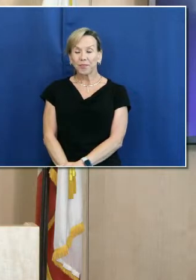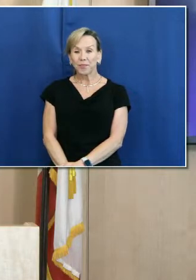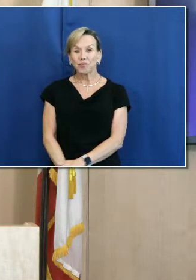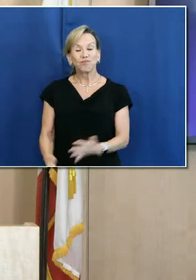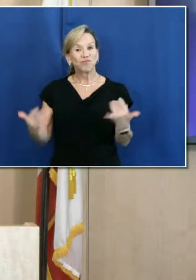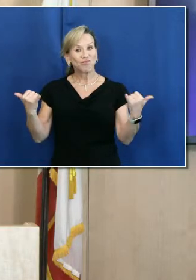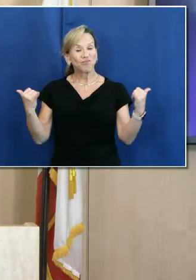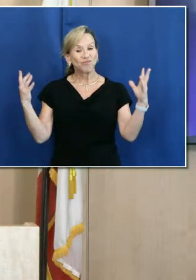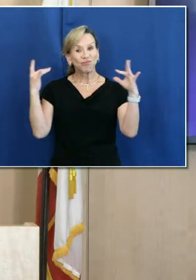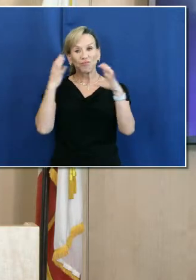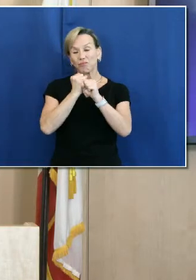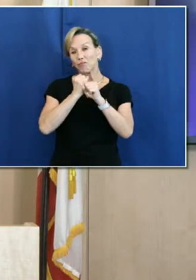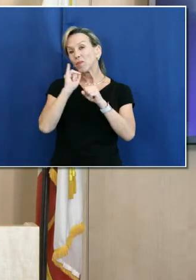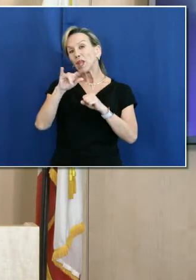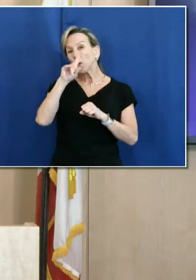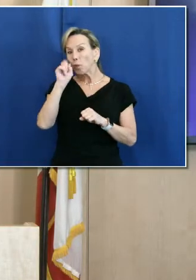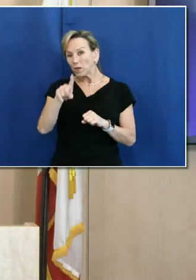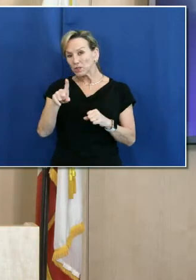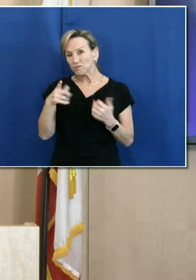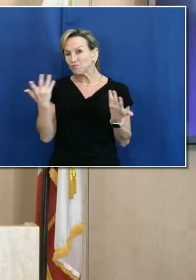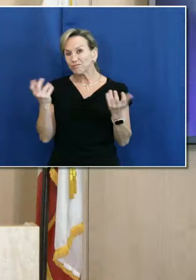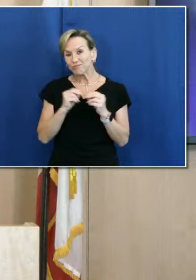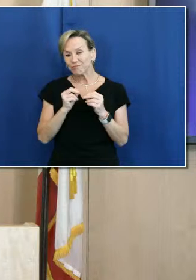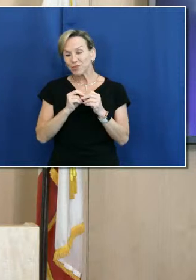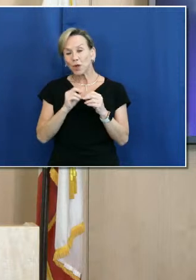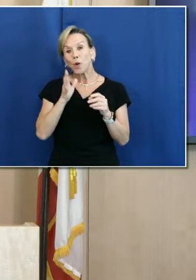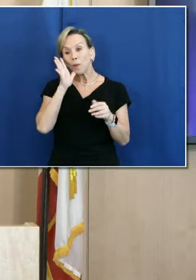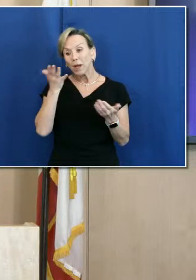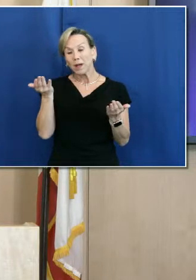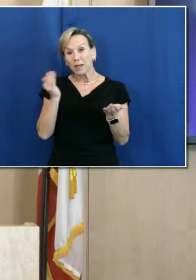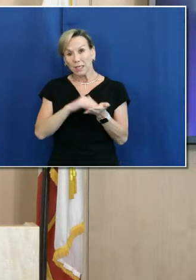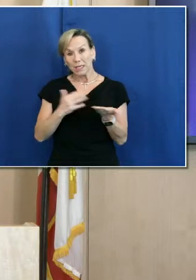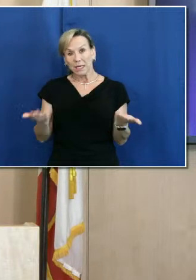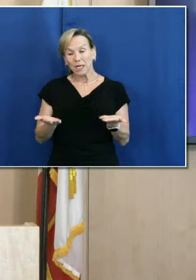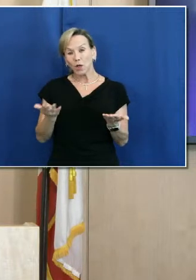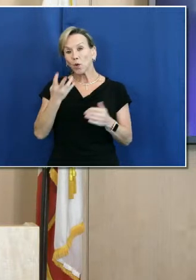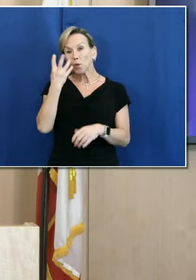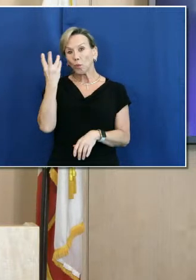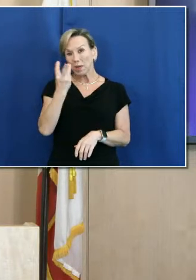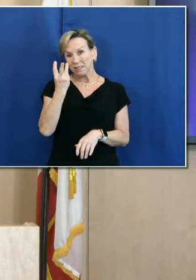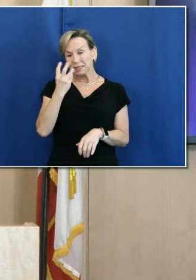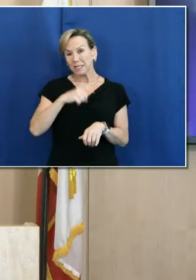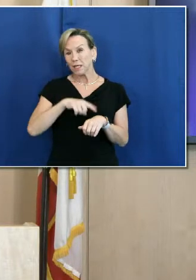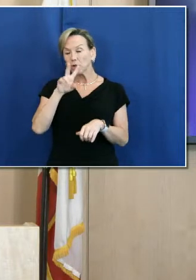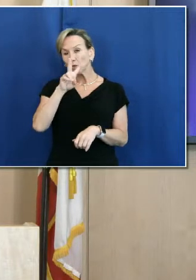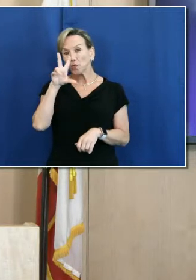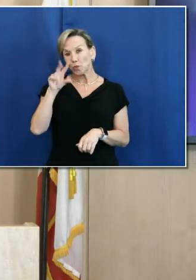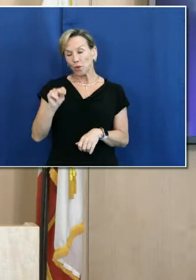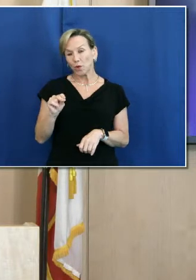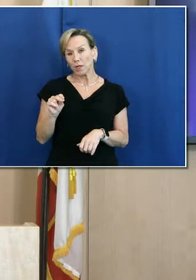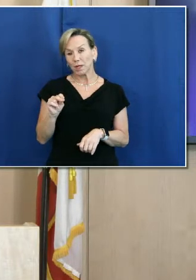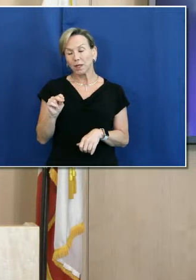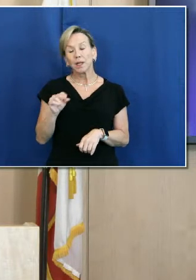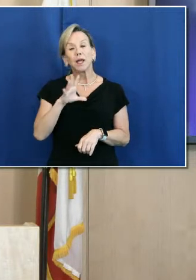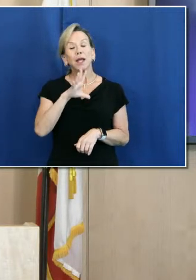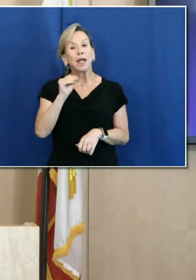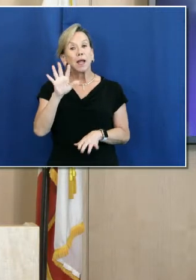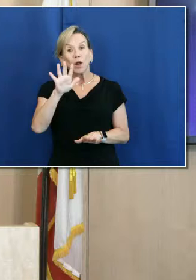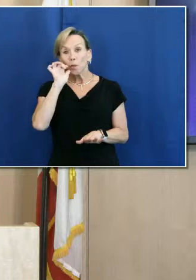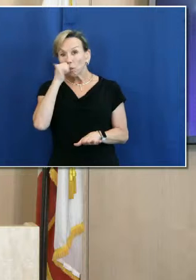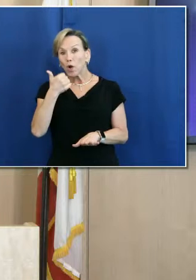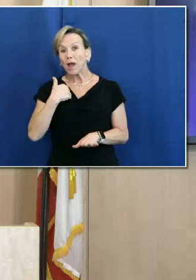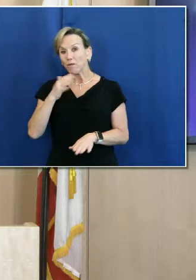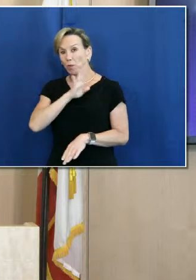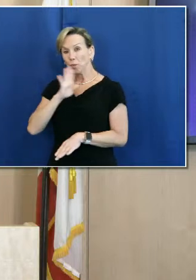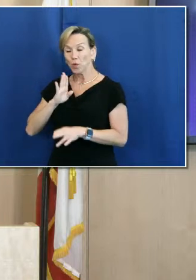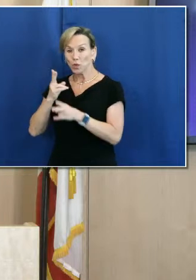Well, that concludes our questions for today. We will be back here on Wednesday at 2:30, and then we will also tomorrow have a